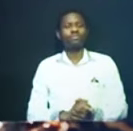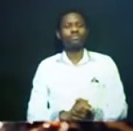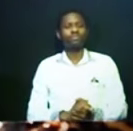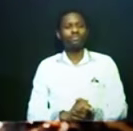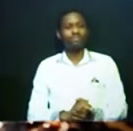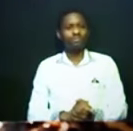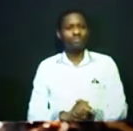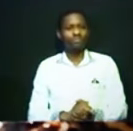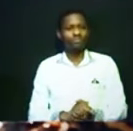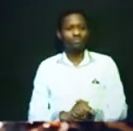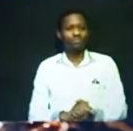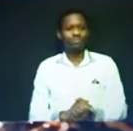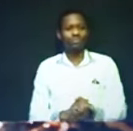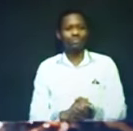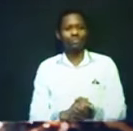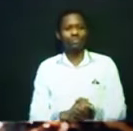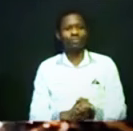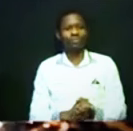listen